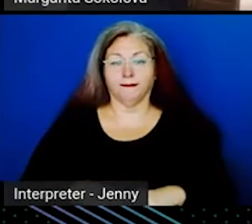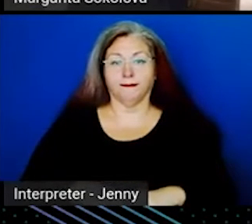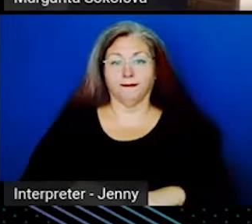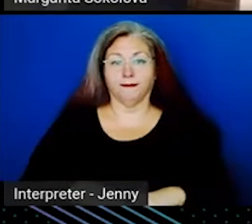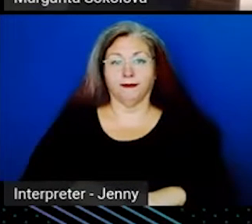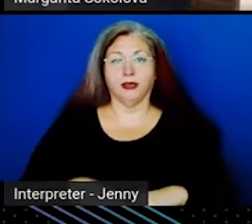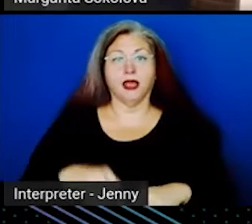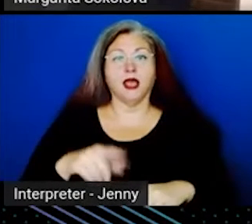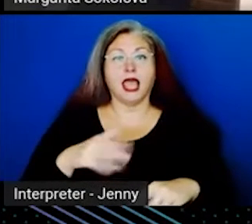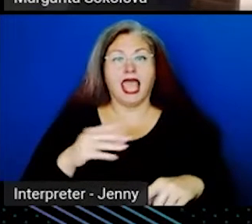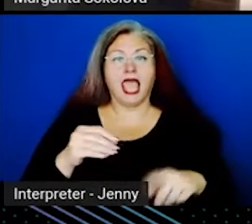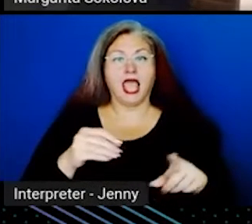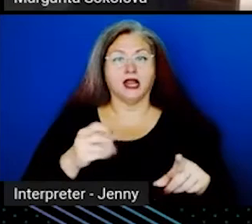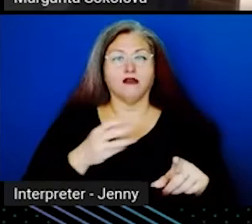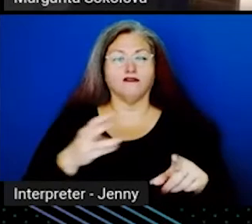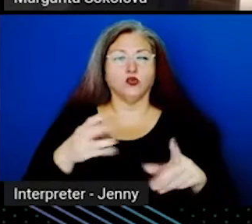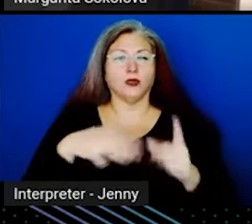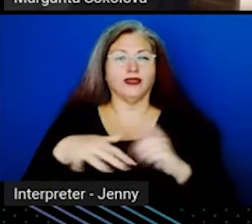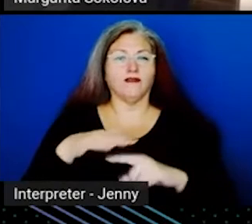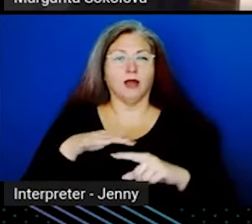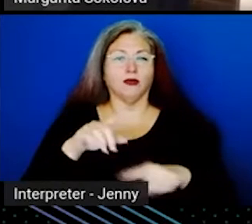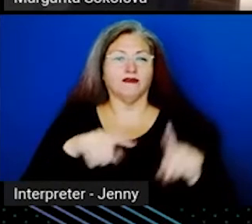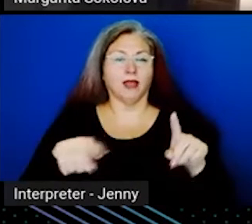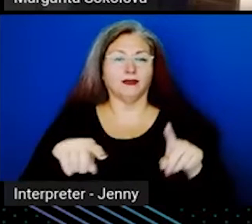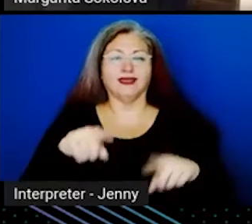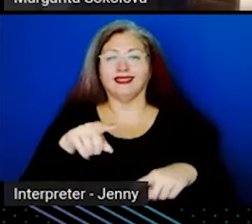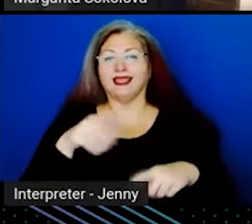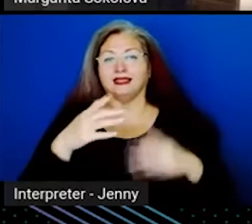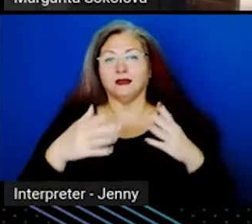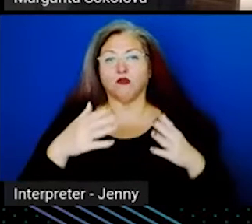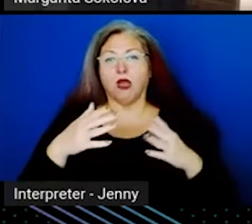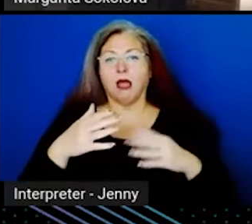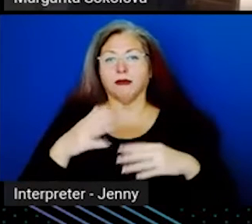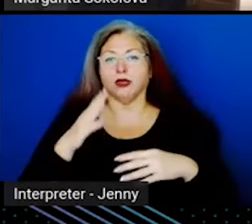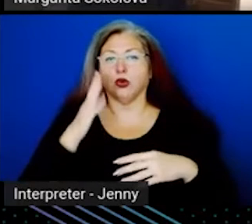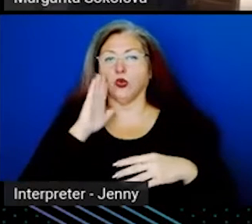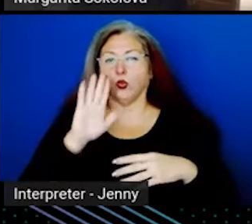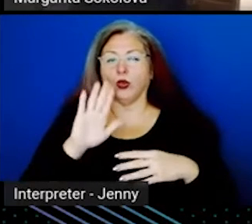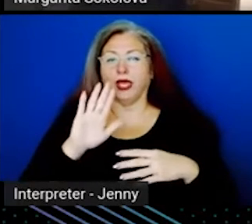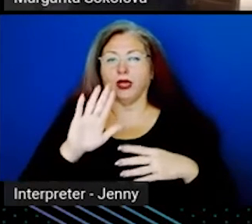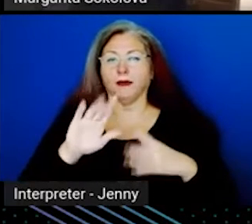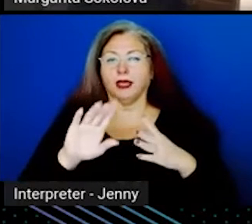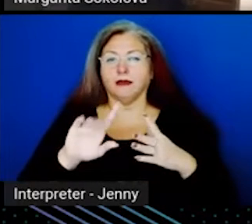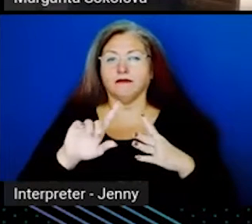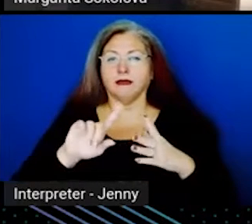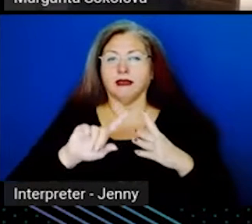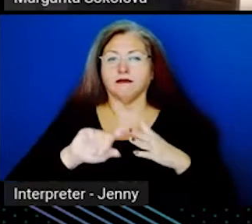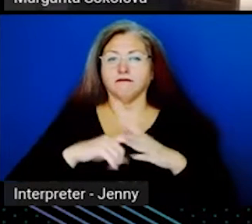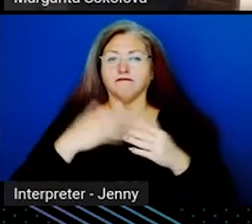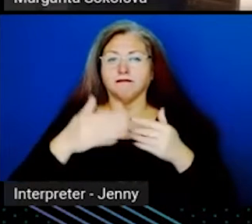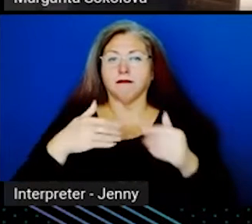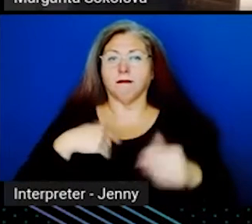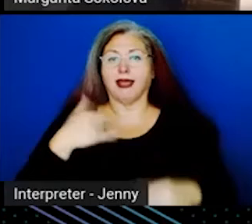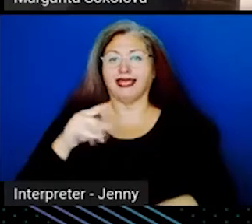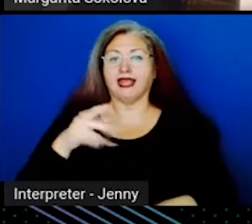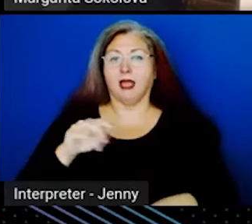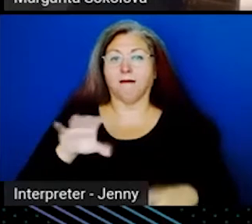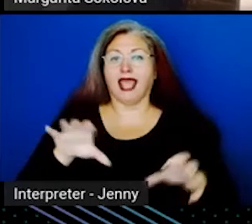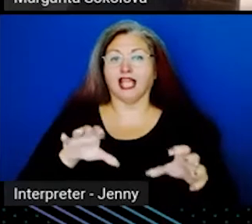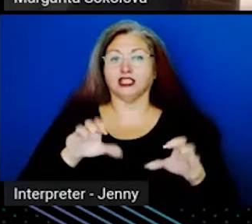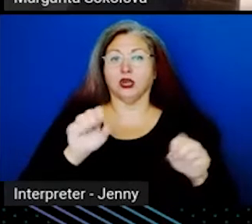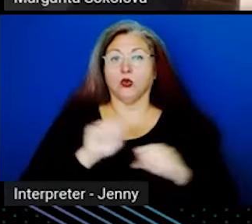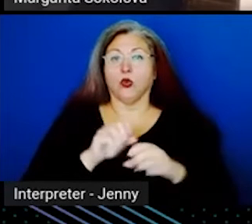and a few environment variables. This is prod one will come into play. My GitHub action workflow will toggle this depending on whether